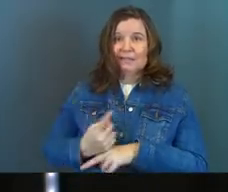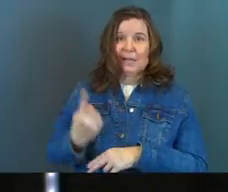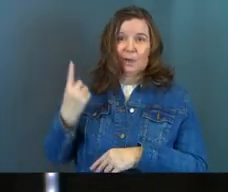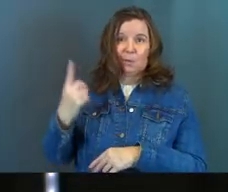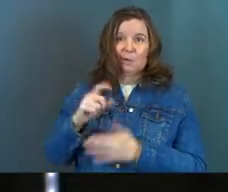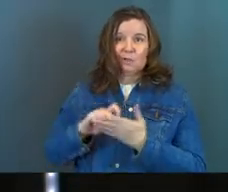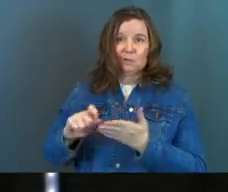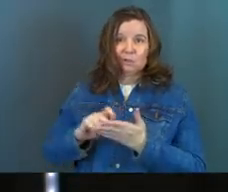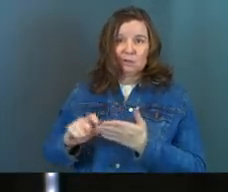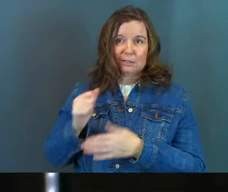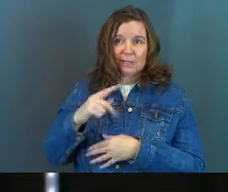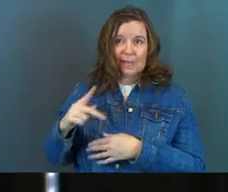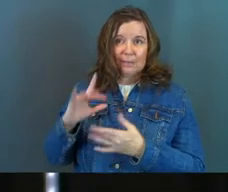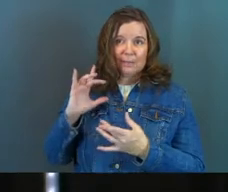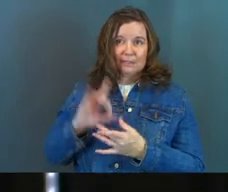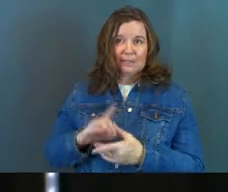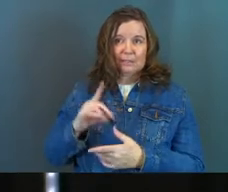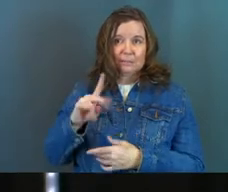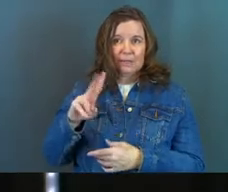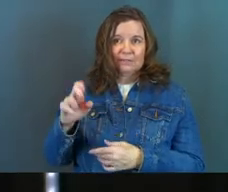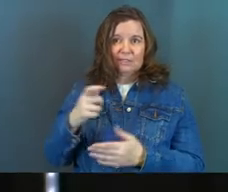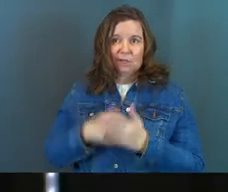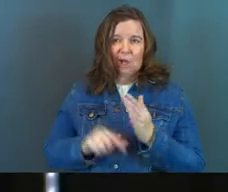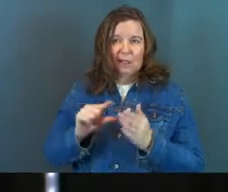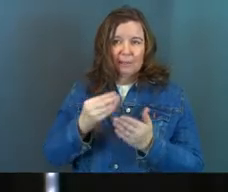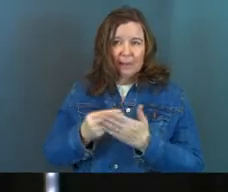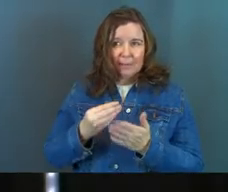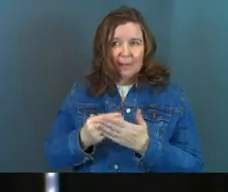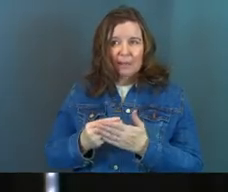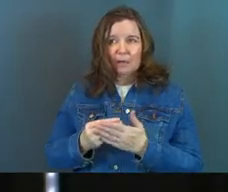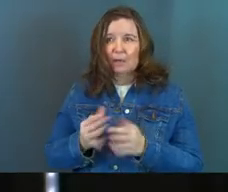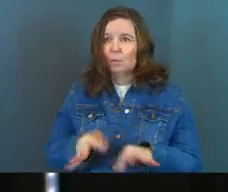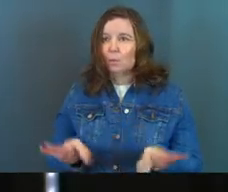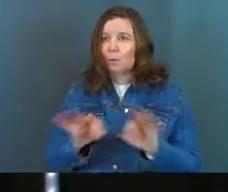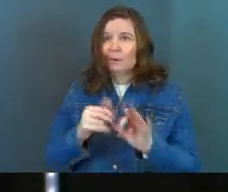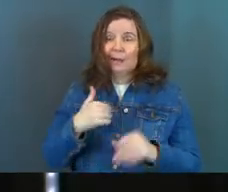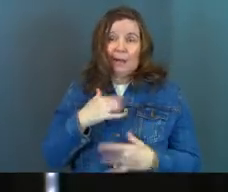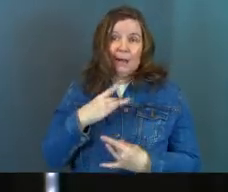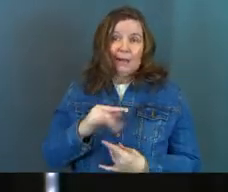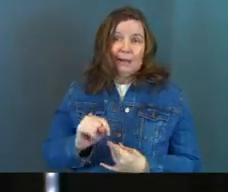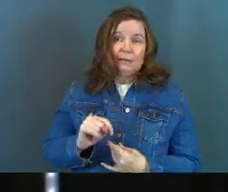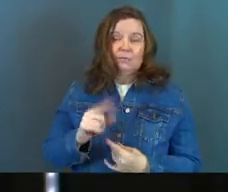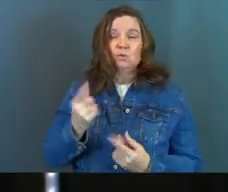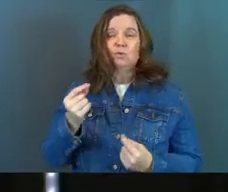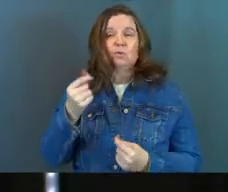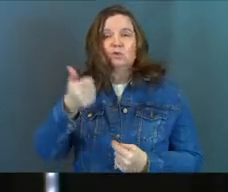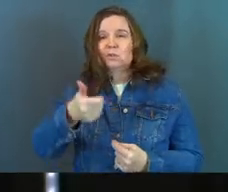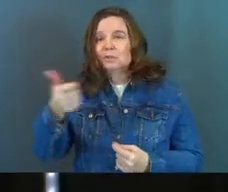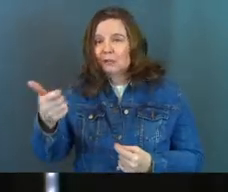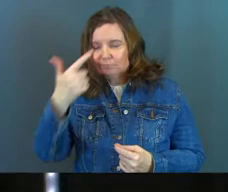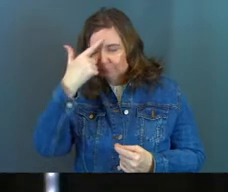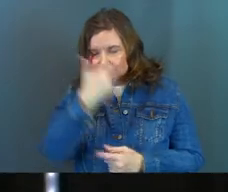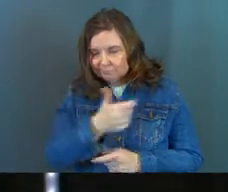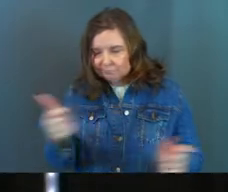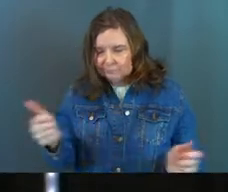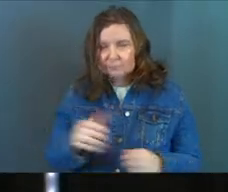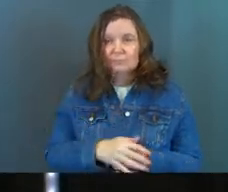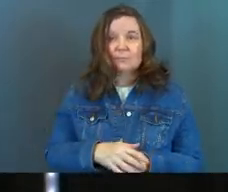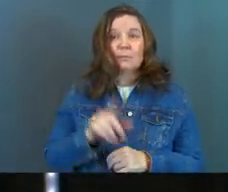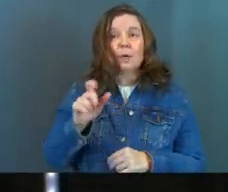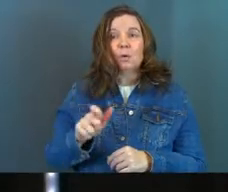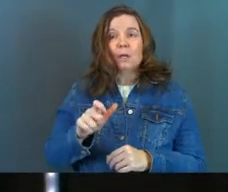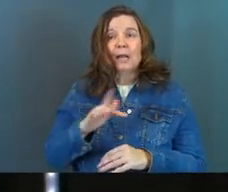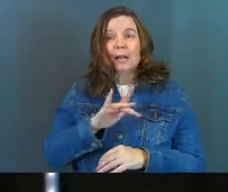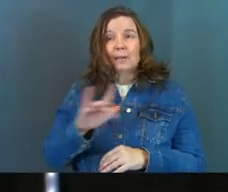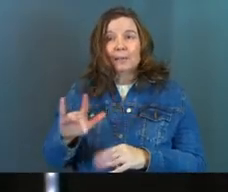It's just a journaling app. Syncs to my devices. Costs a little bit of money. Worth it. I like it. You do you. But you